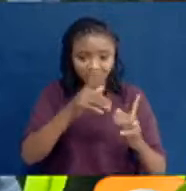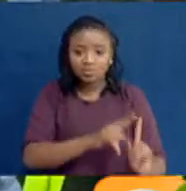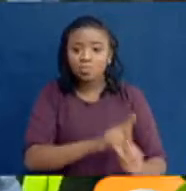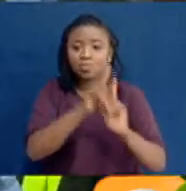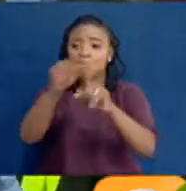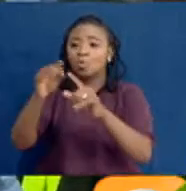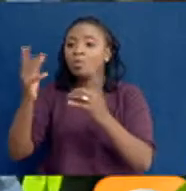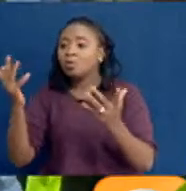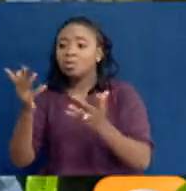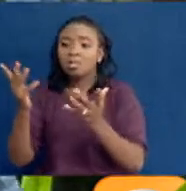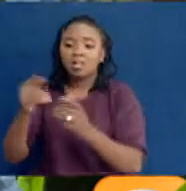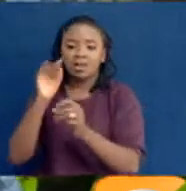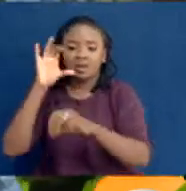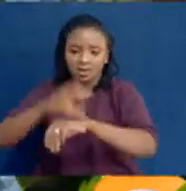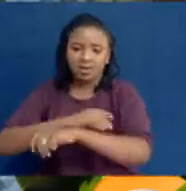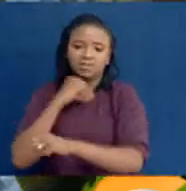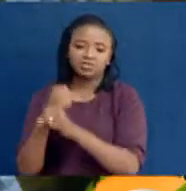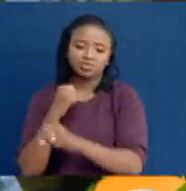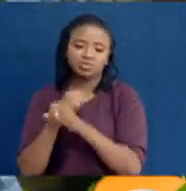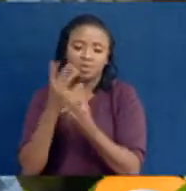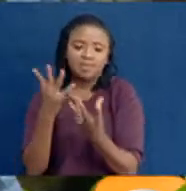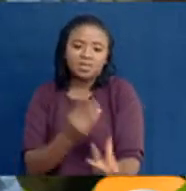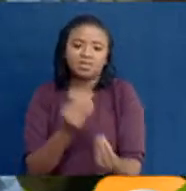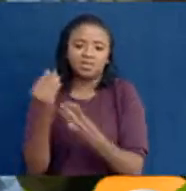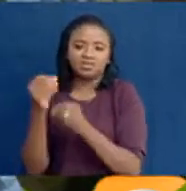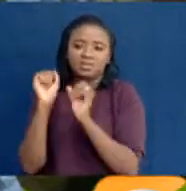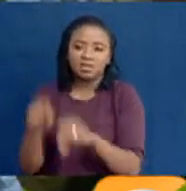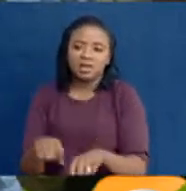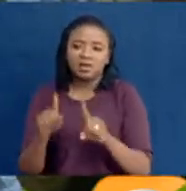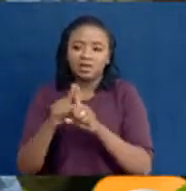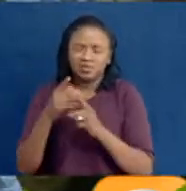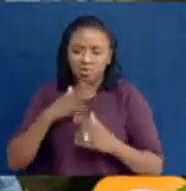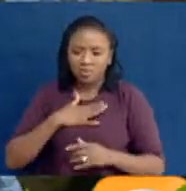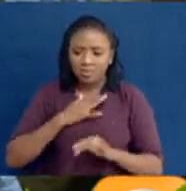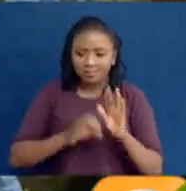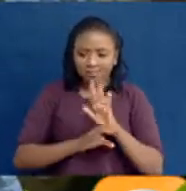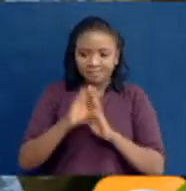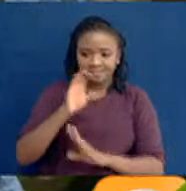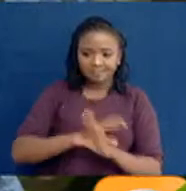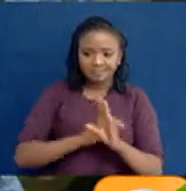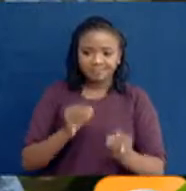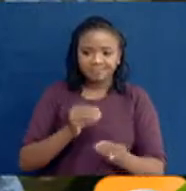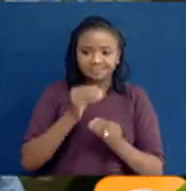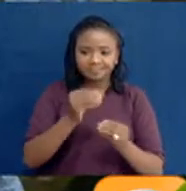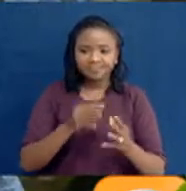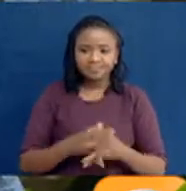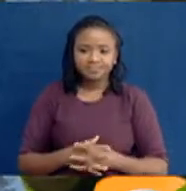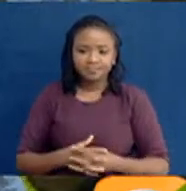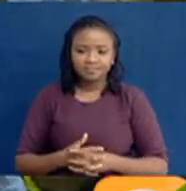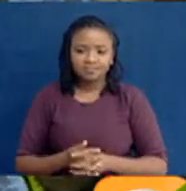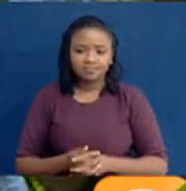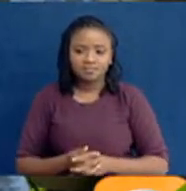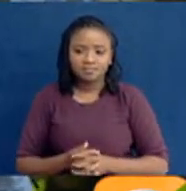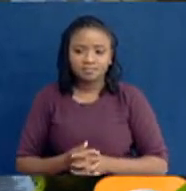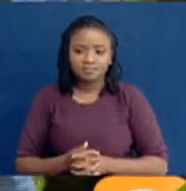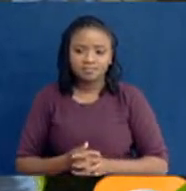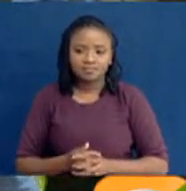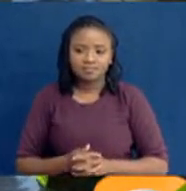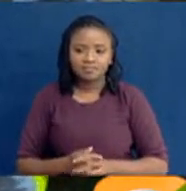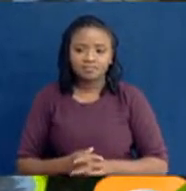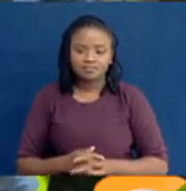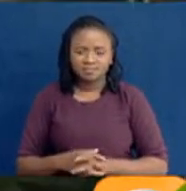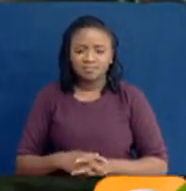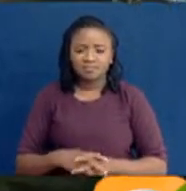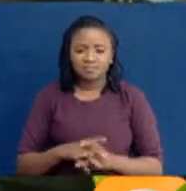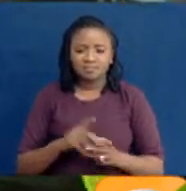in an industrial environment. So our initial course that we are offering here is the embedded systems course. It's a beginner course which teaches asset